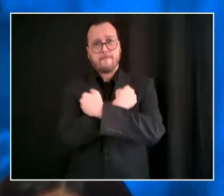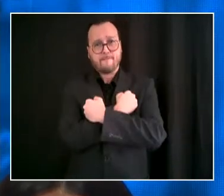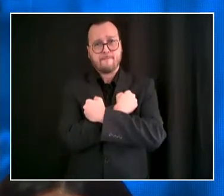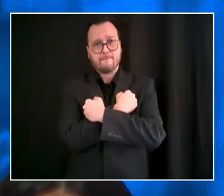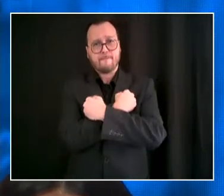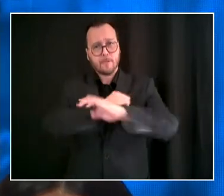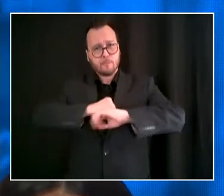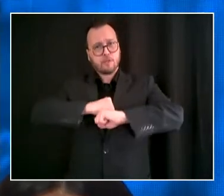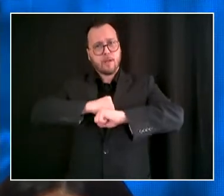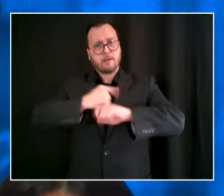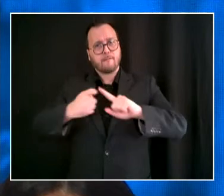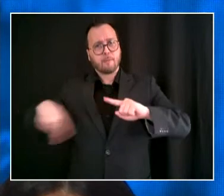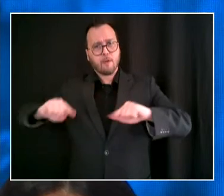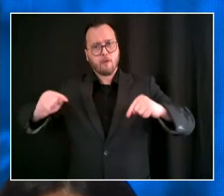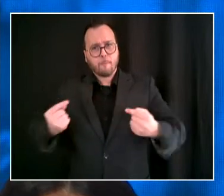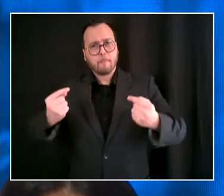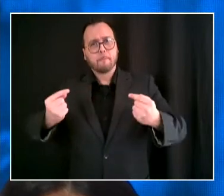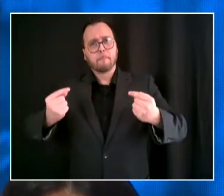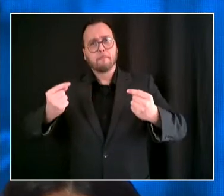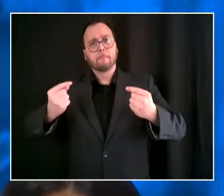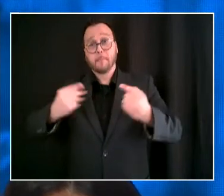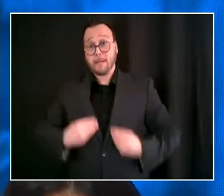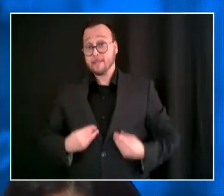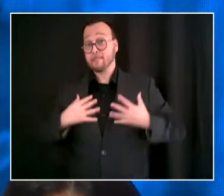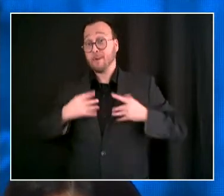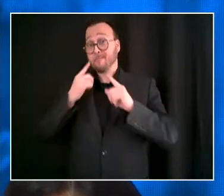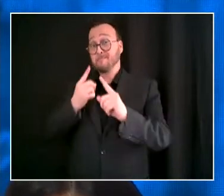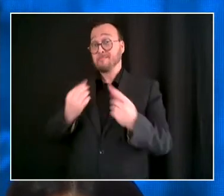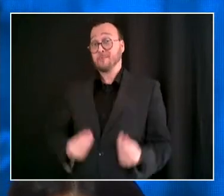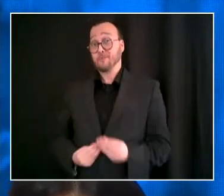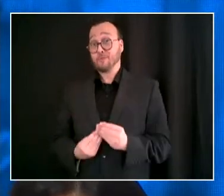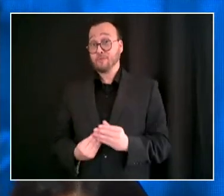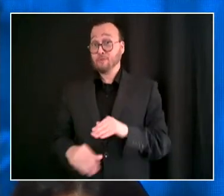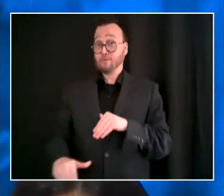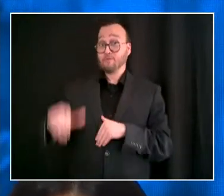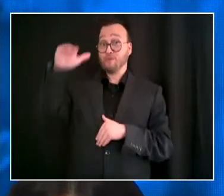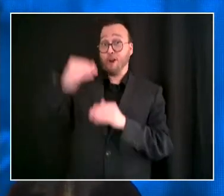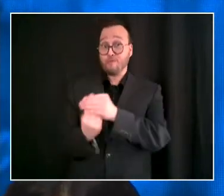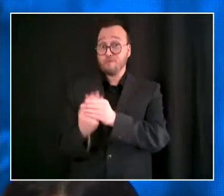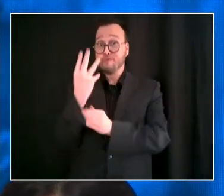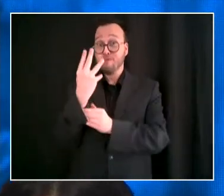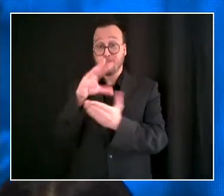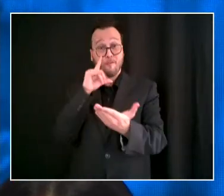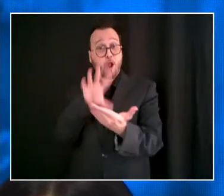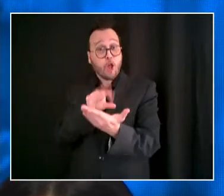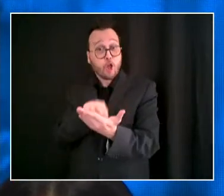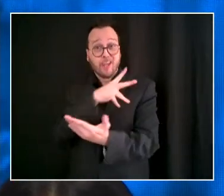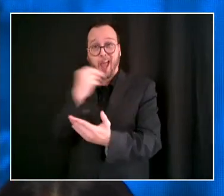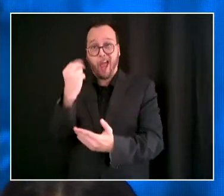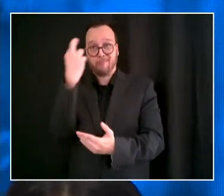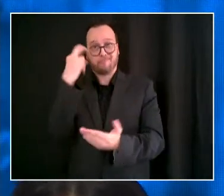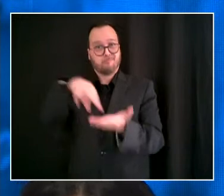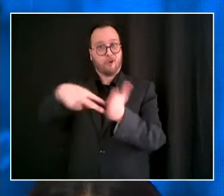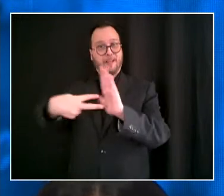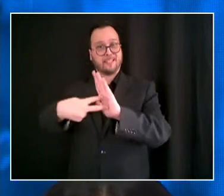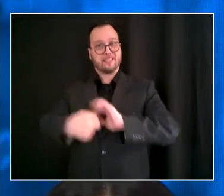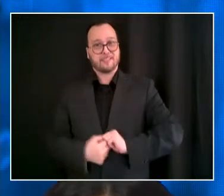protected from harm, and inspired to grow in learning and in purpose. May this